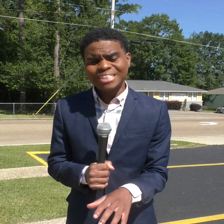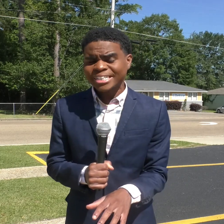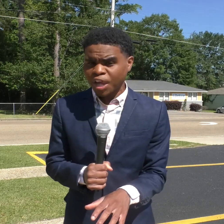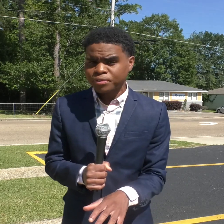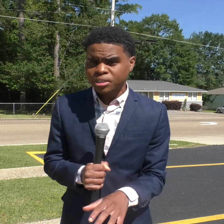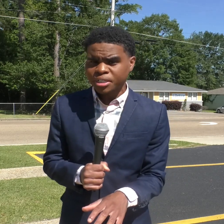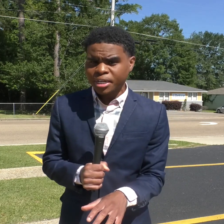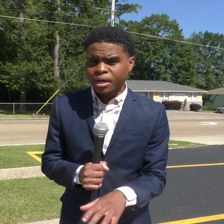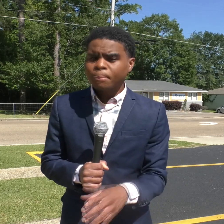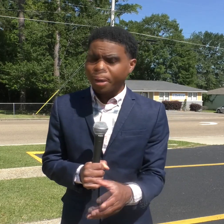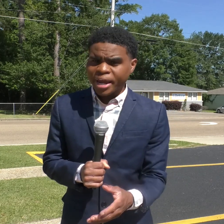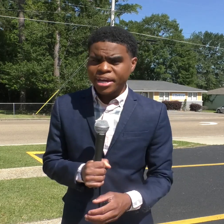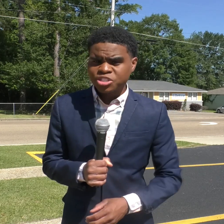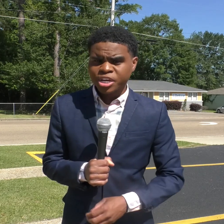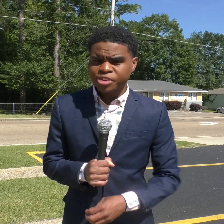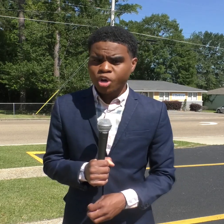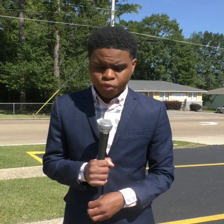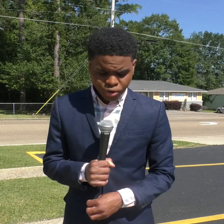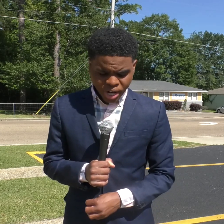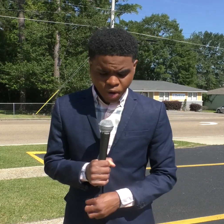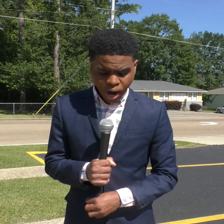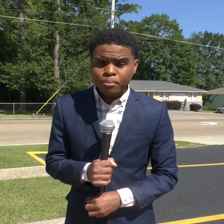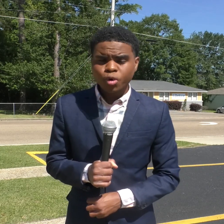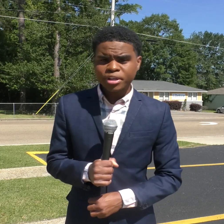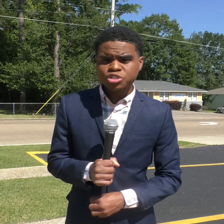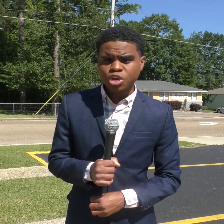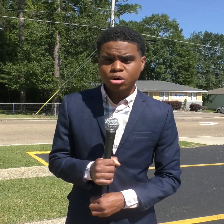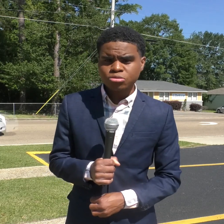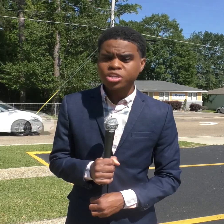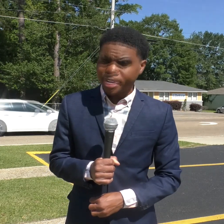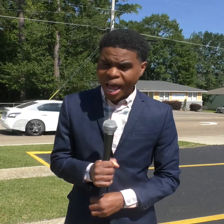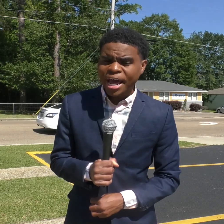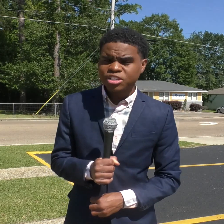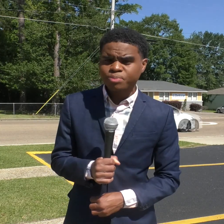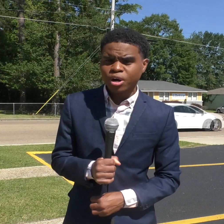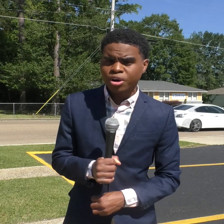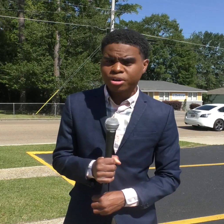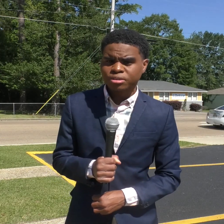session indefinitely May 18th. For now, I'm Quentis Jones in Hattiesburg.